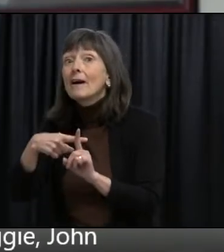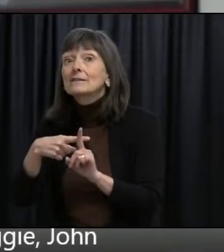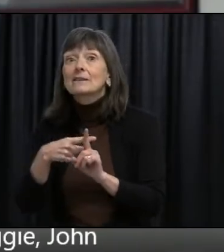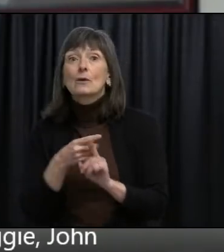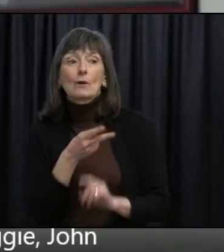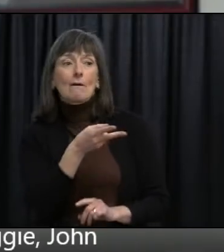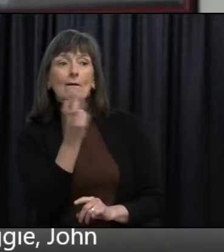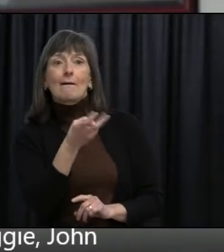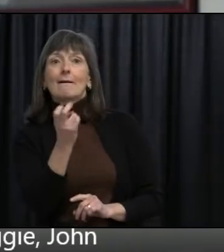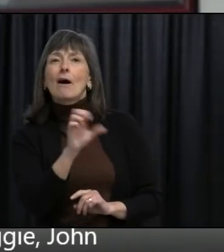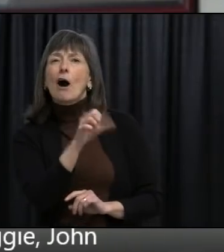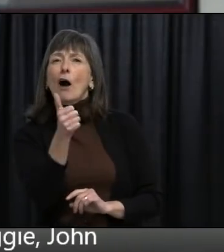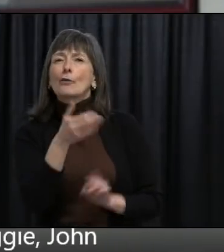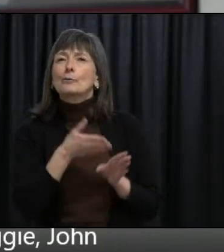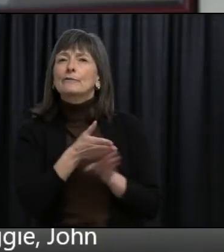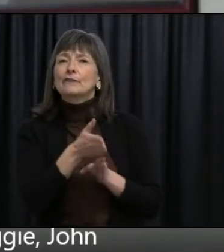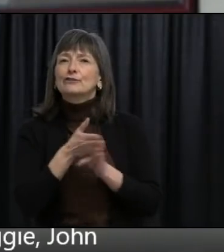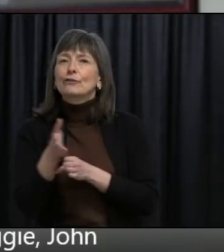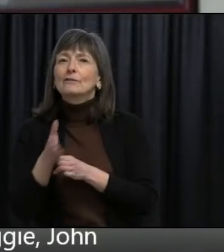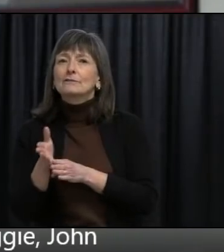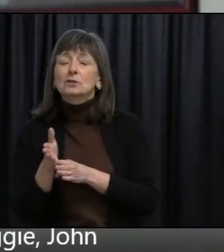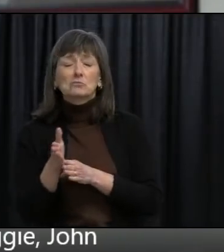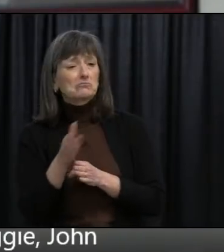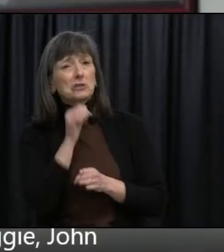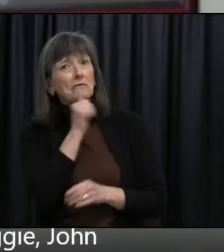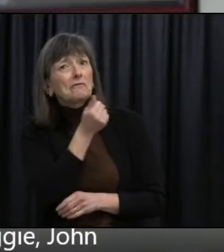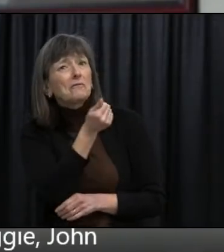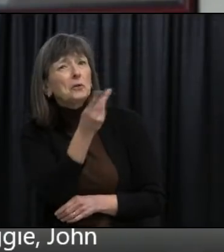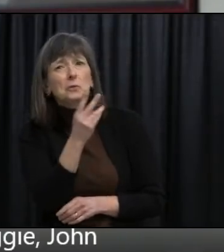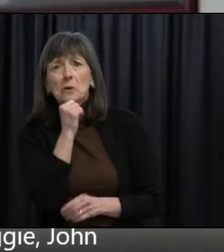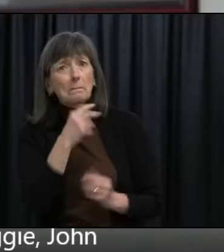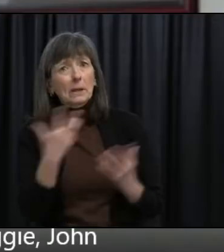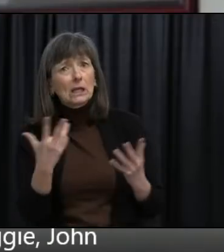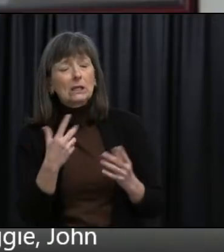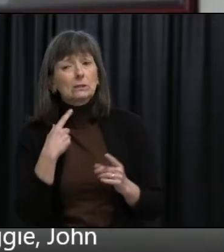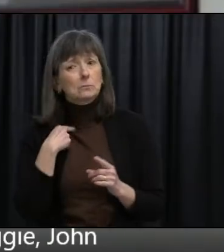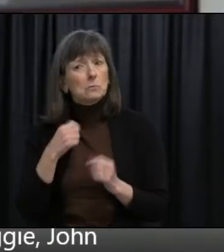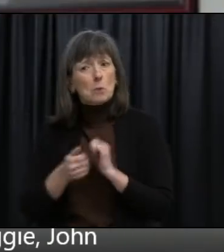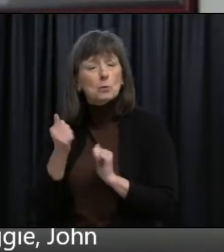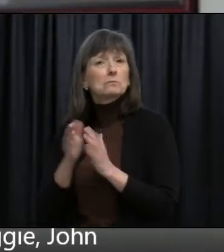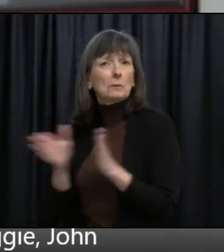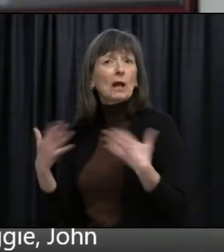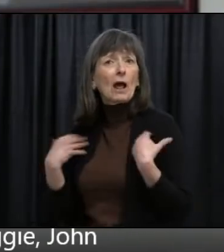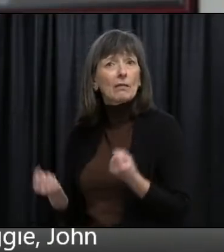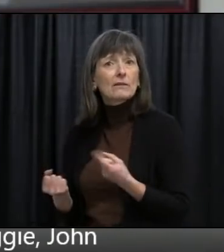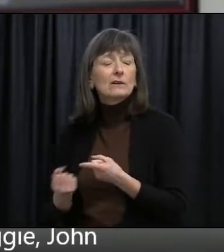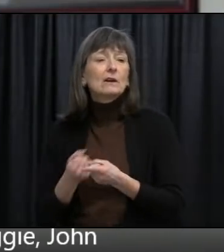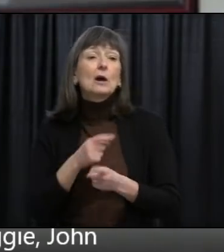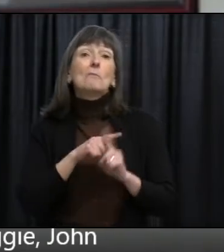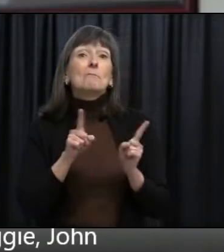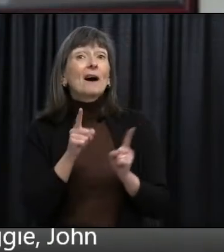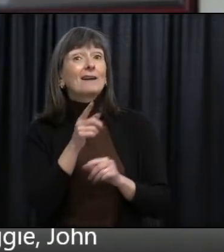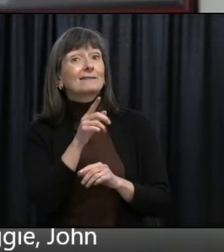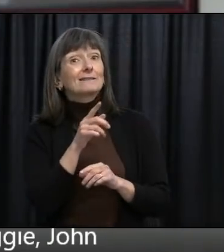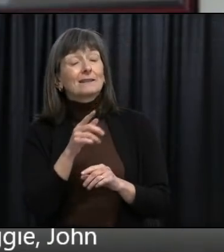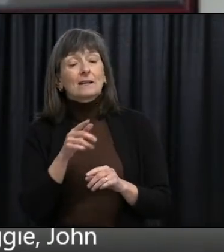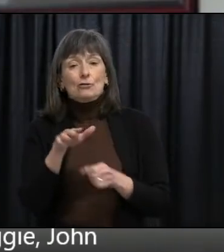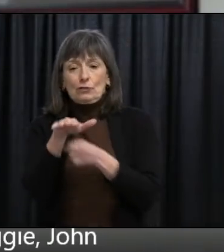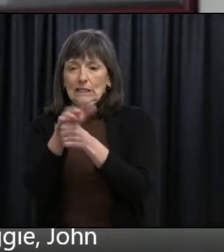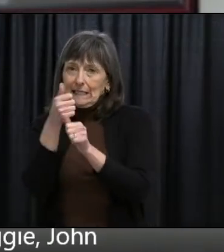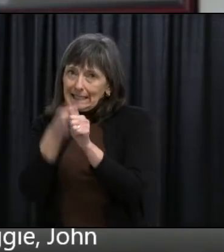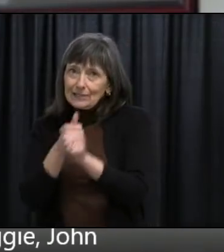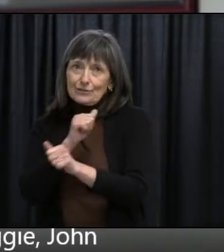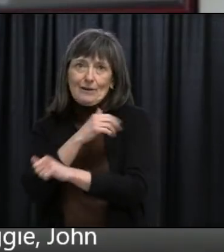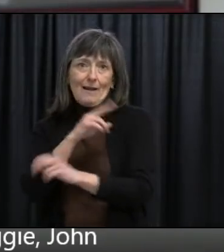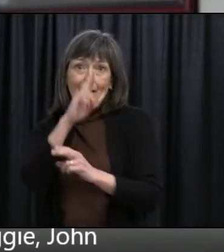practitioners in fairly small numbers, actually, across the province. We have contingency plans through the regional health authorities